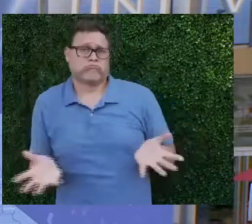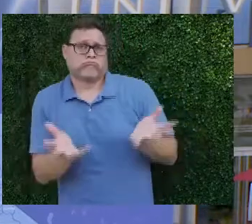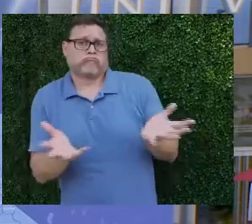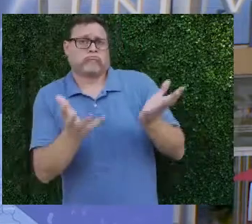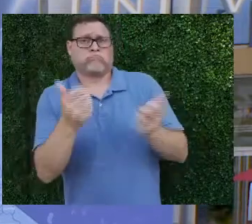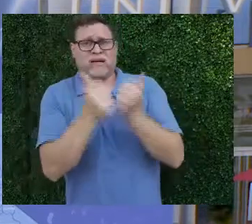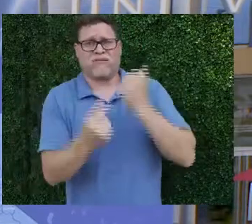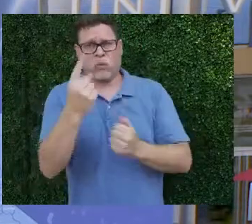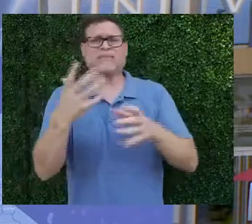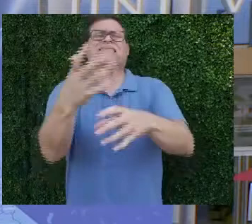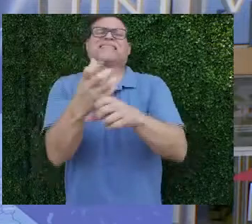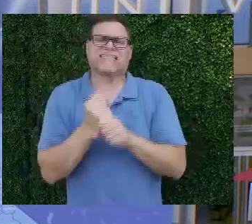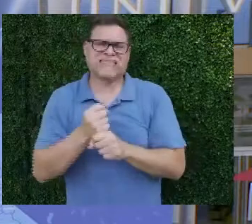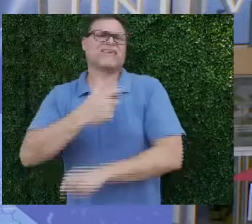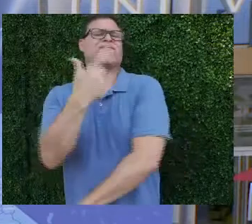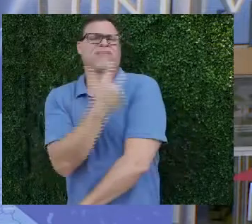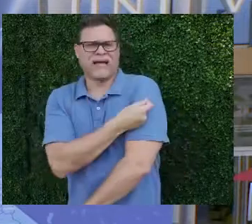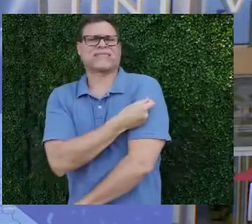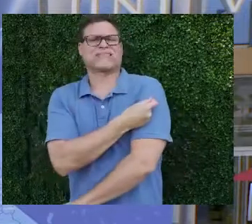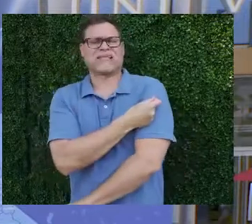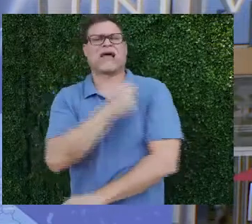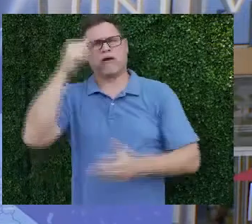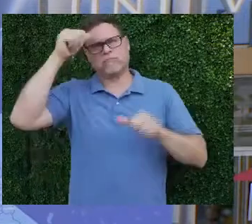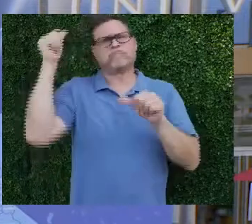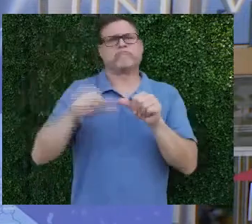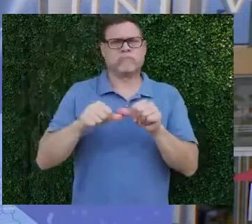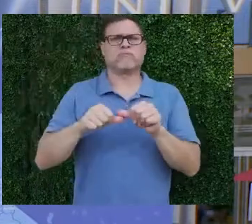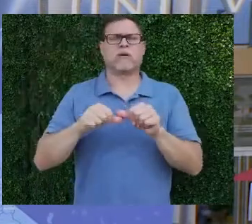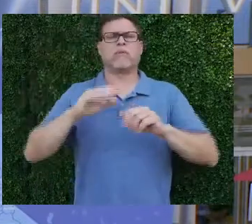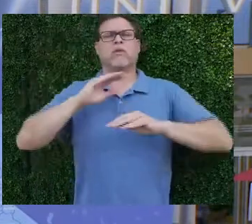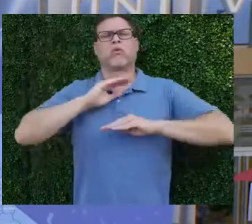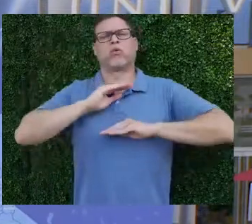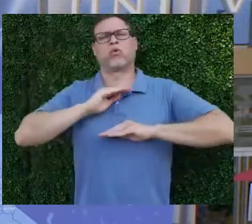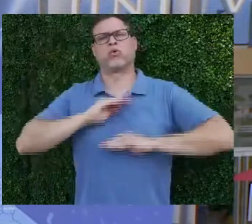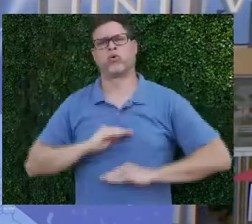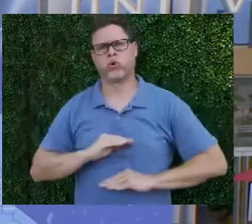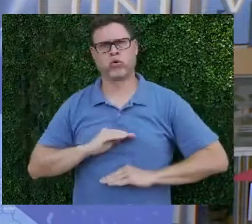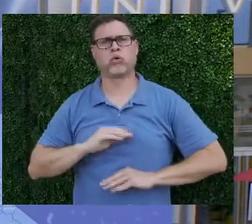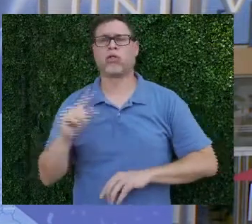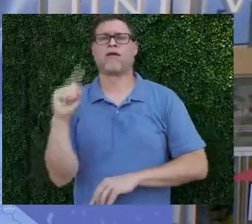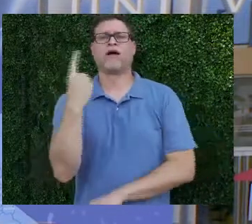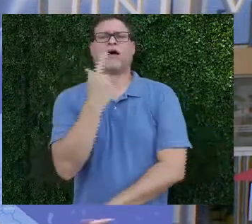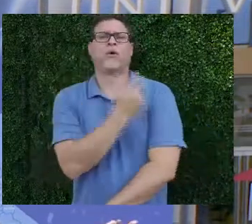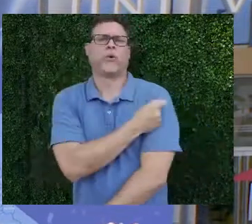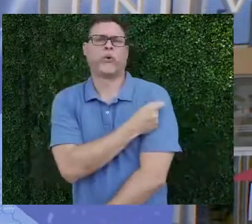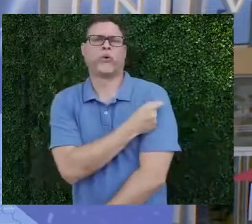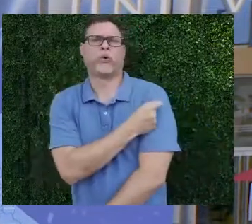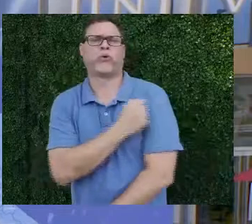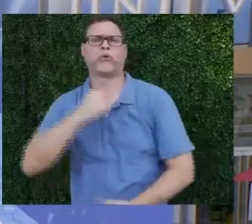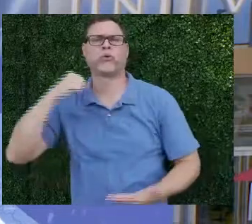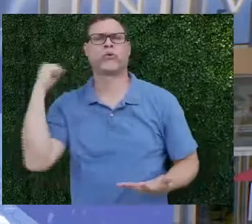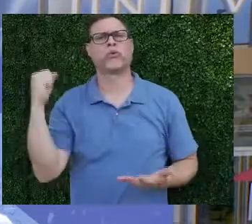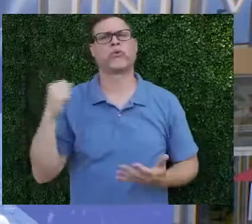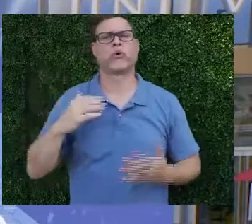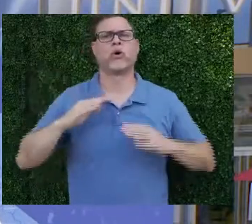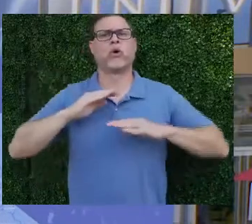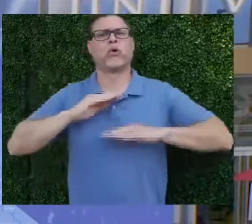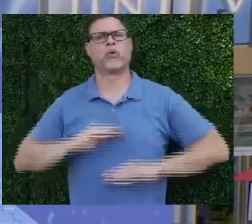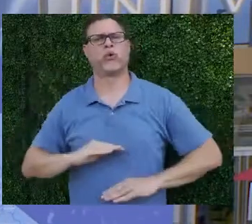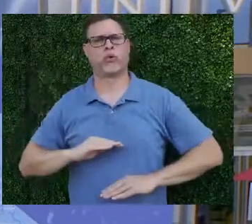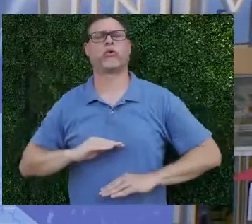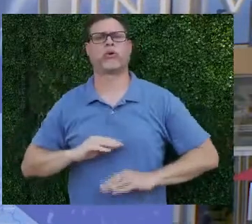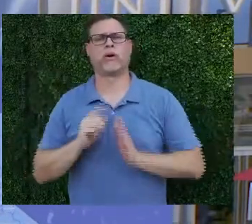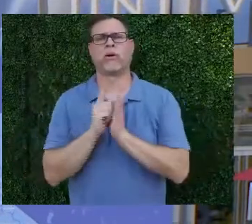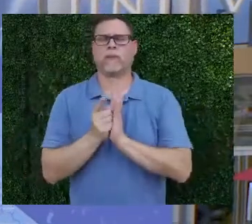everyone out there to get vaccinated. I remember the relief that I felt with the first dose. Would anyone else here agree? There was just